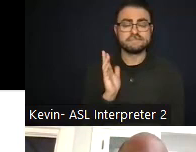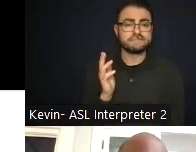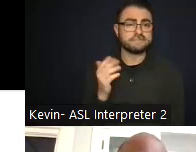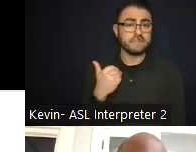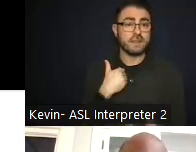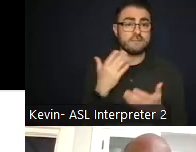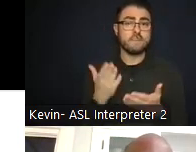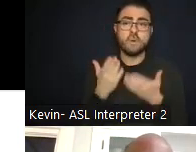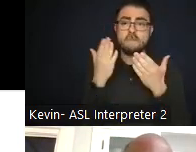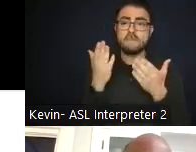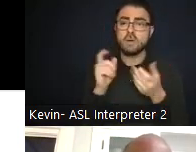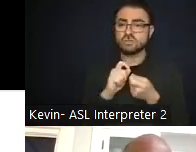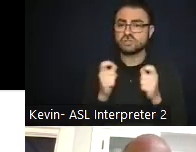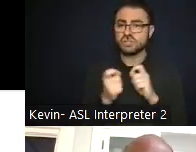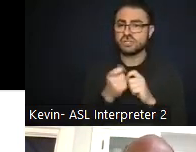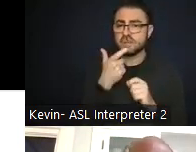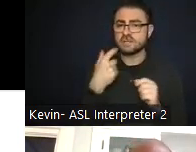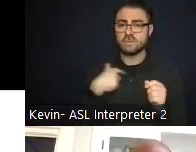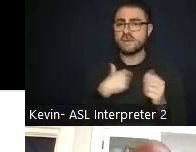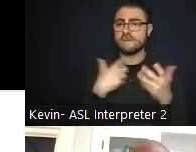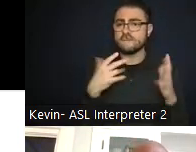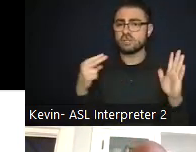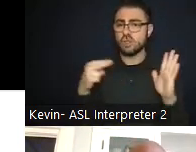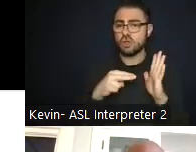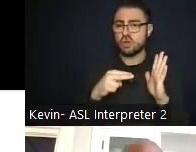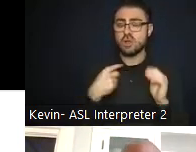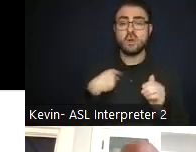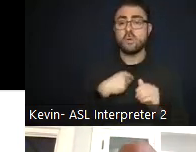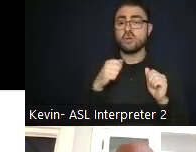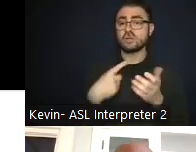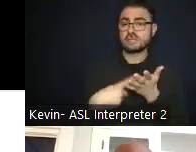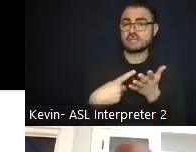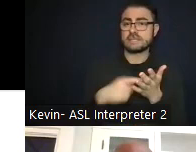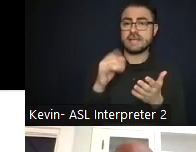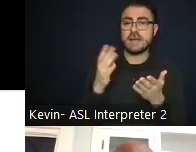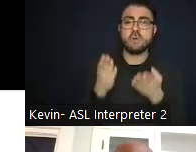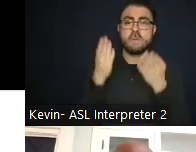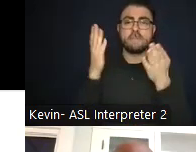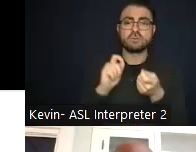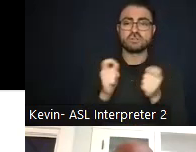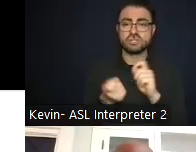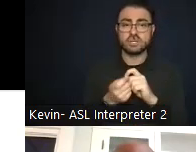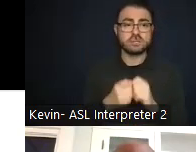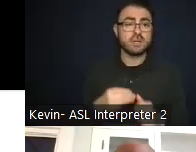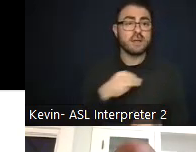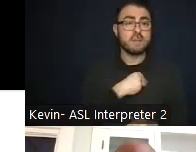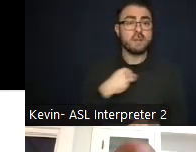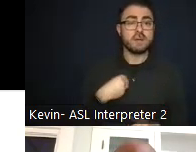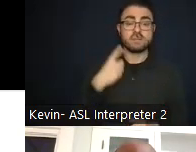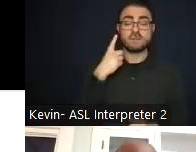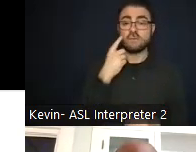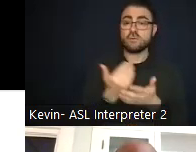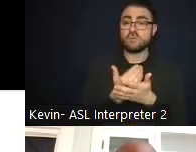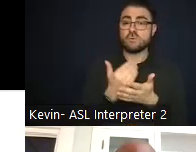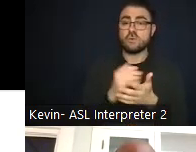proposed change since we had already looked at this one, so we should just discuss the proposed change too. Members of the new Oversight